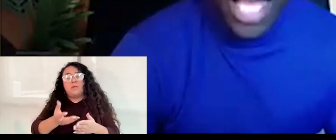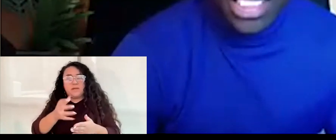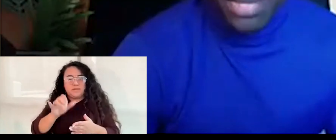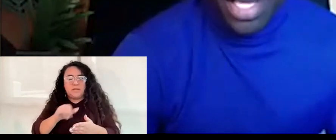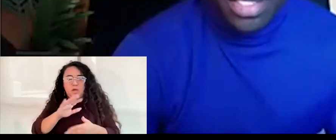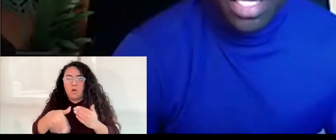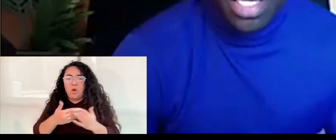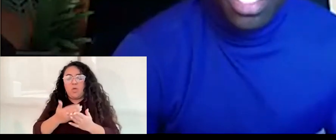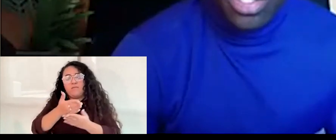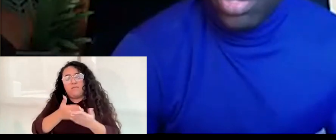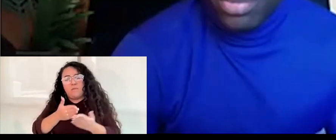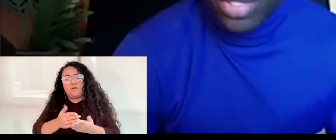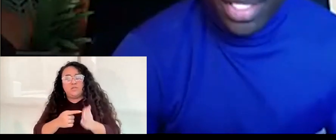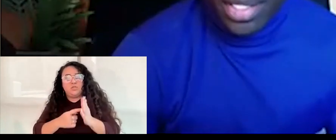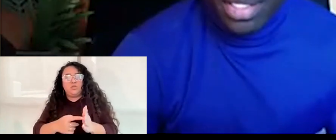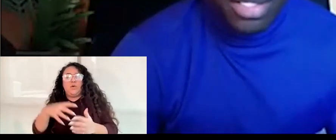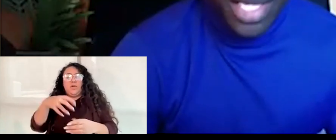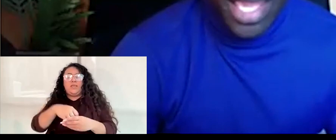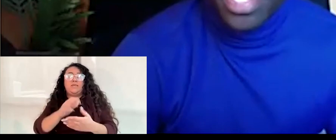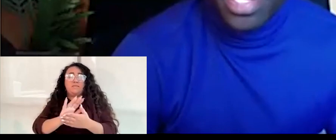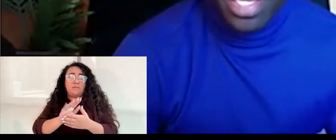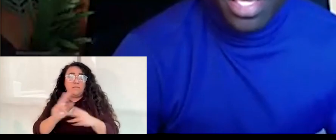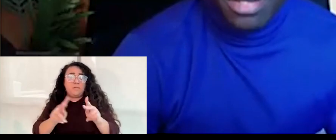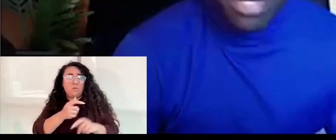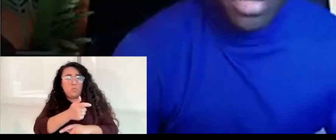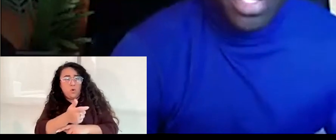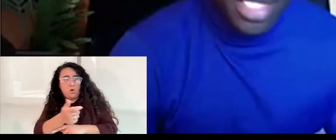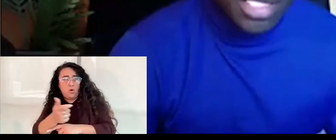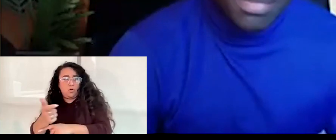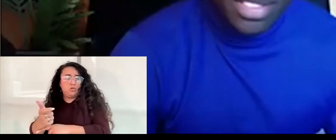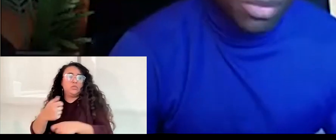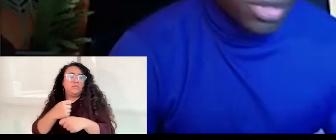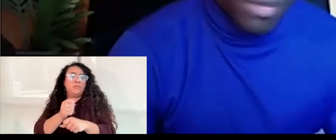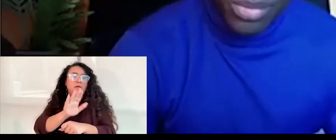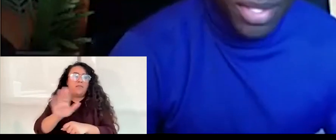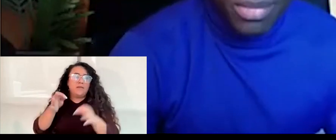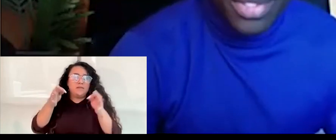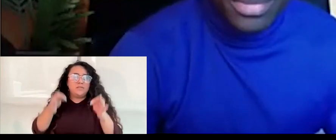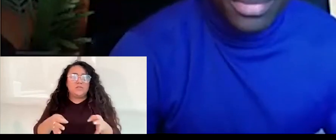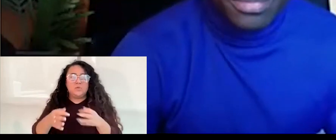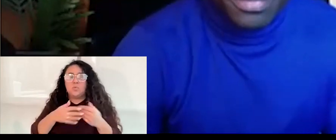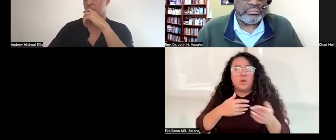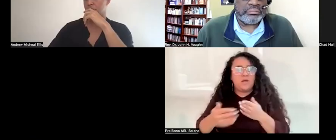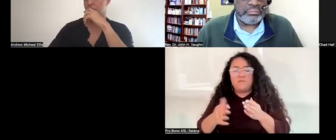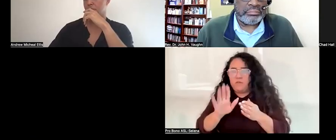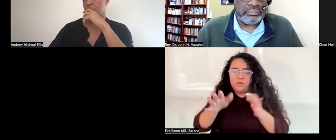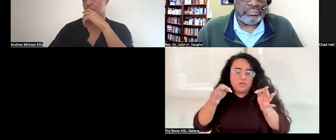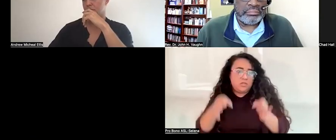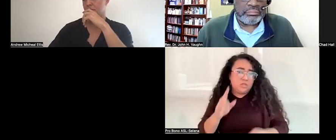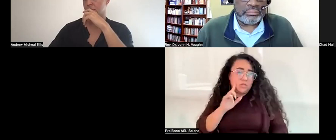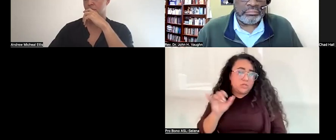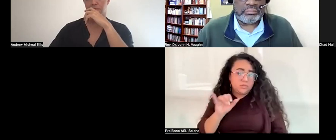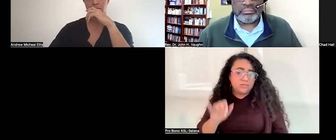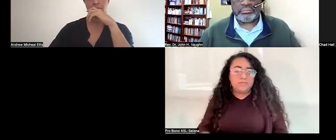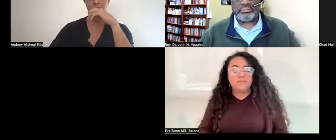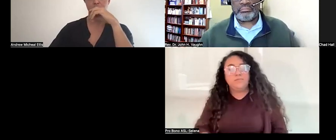those aspects so people can look at it and make their judgments whichever way they will. Okay, thank